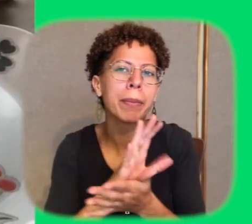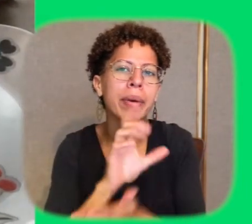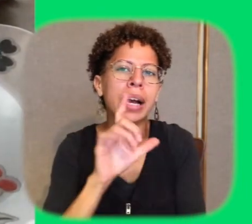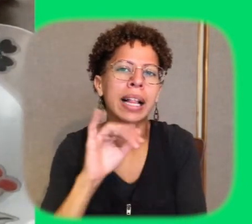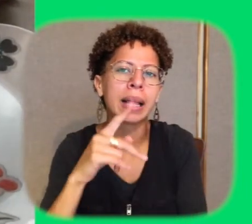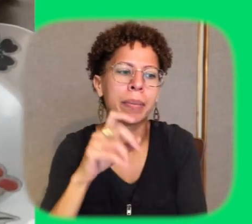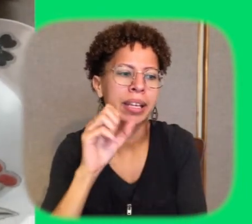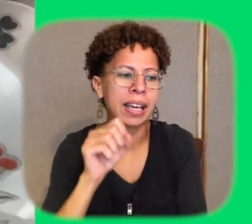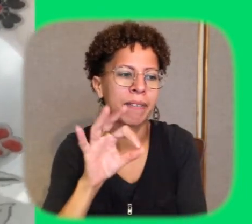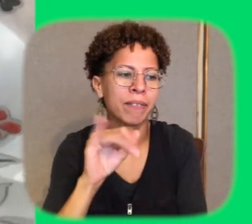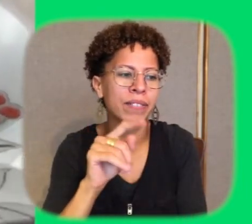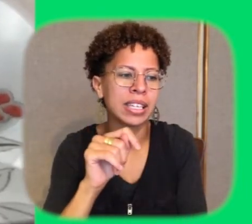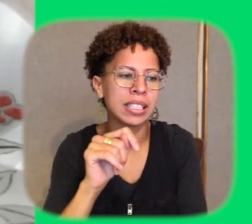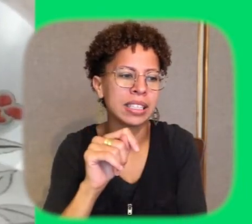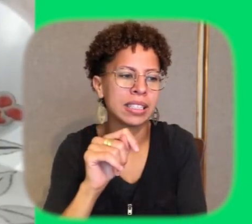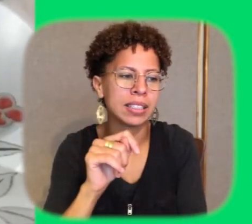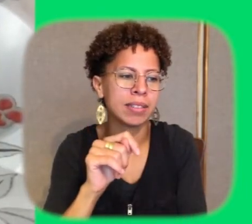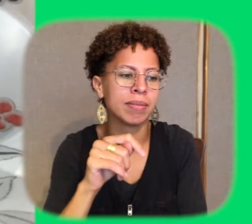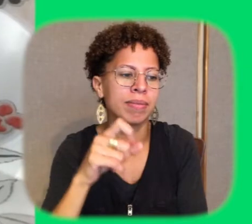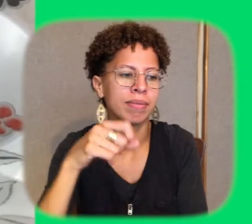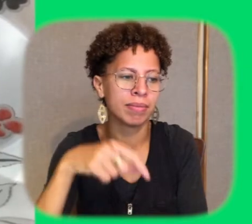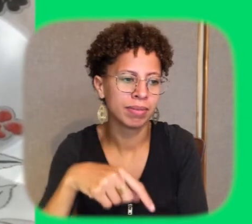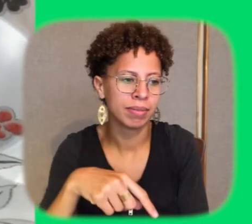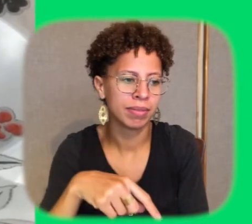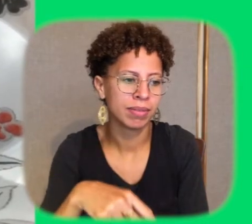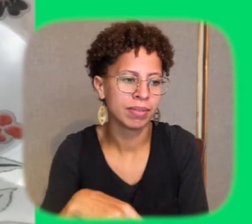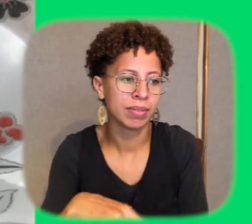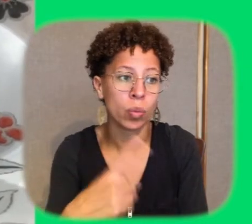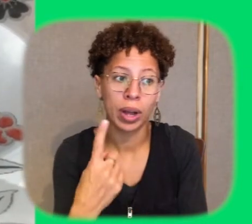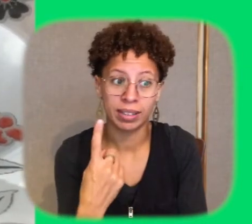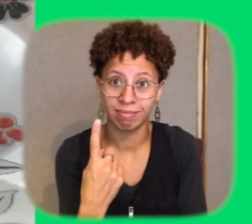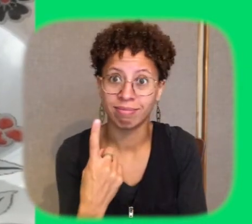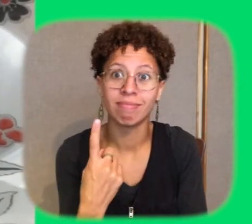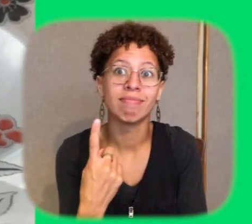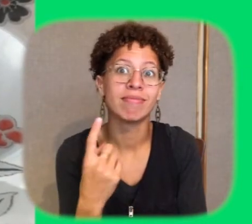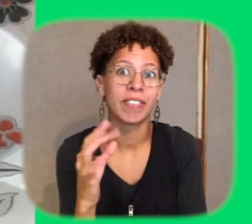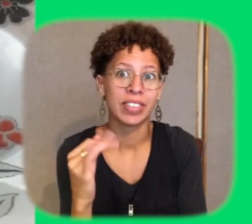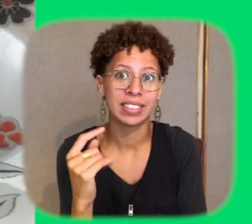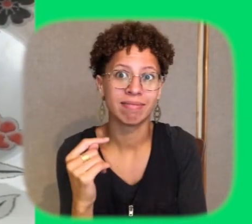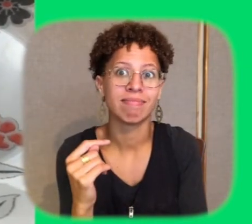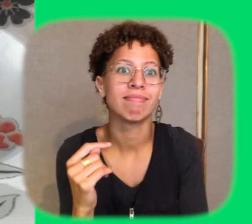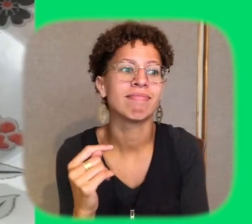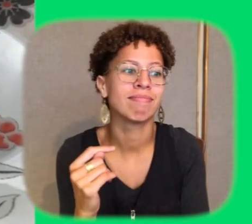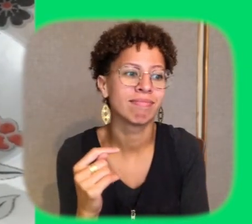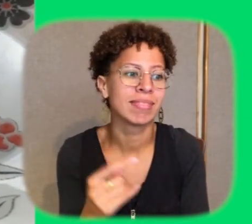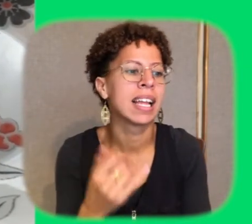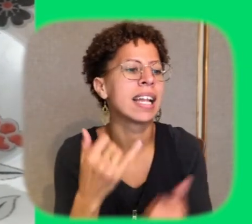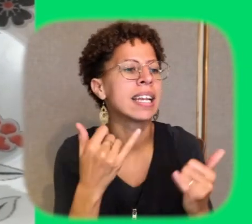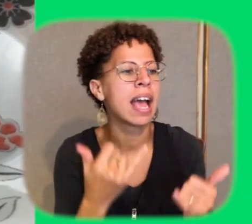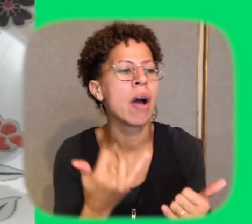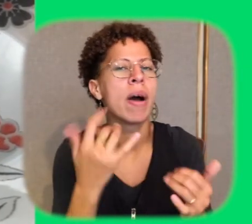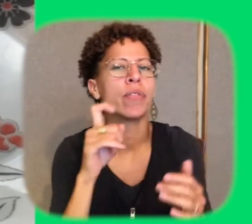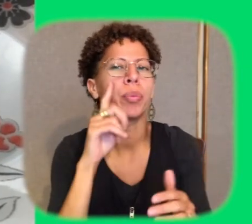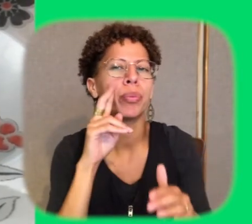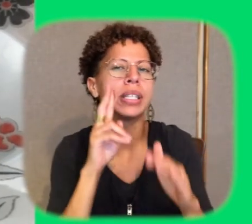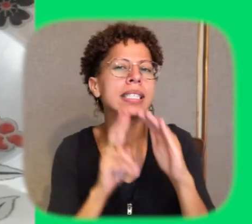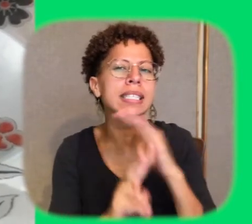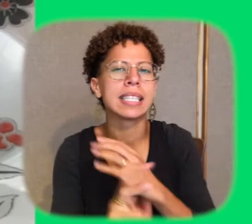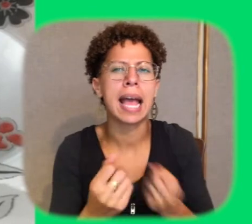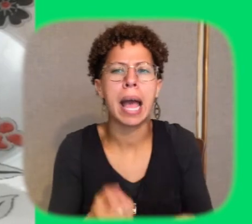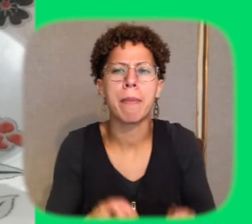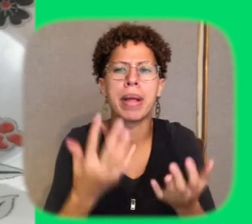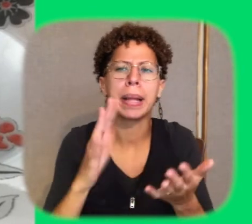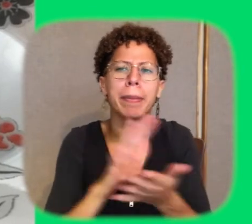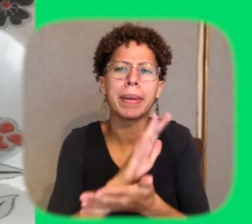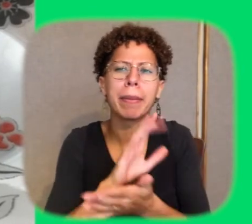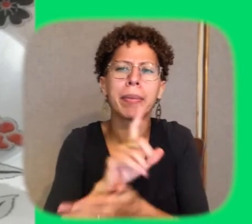gentle. Oh, one fit in. So now it's time to make a prediction. How many of these paper clips can you fit in?